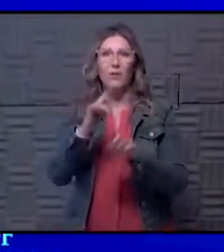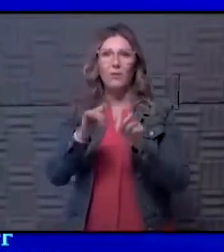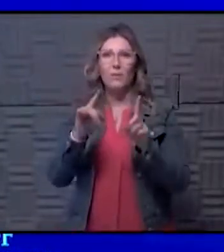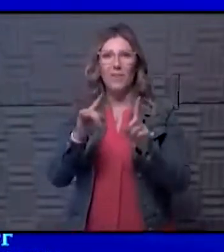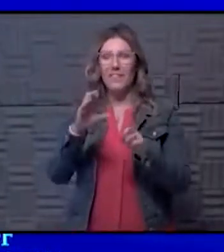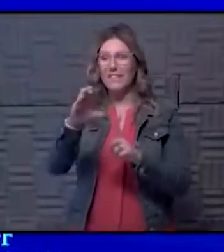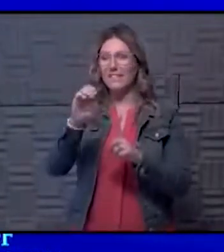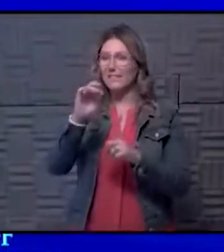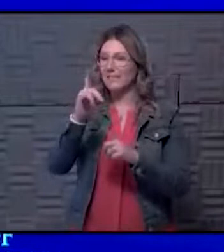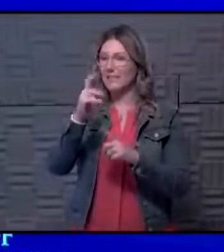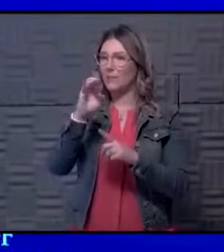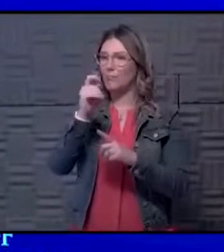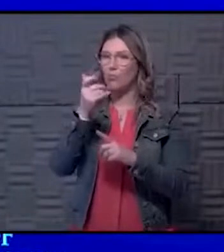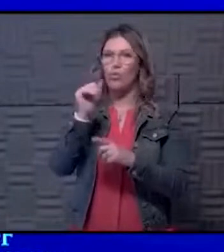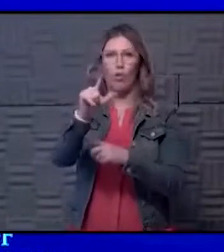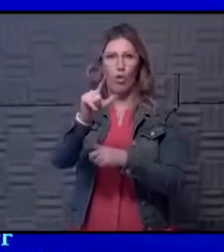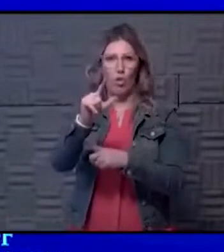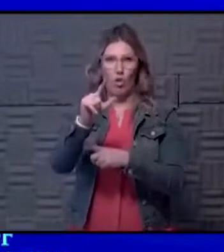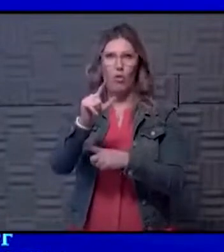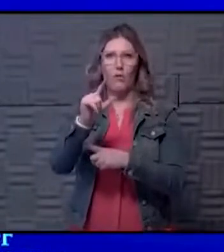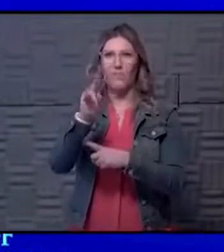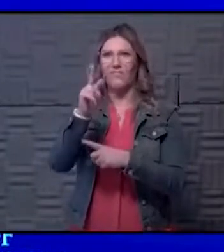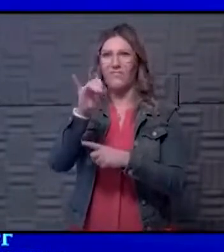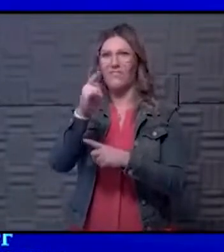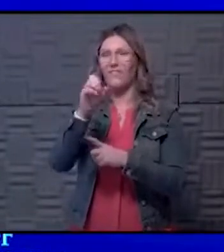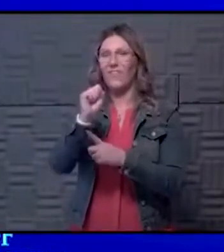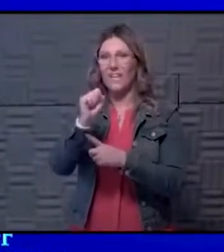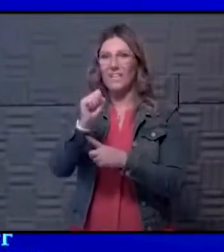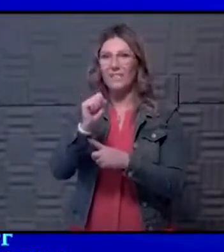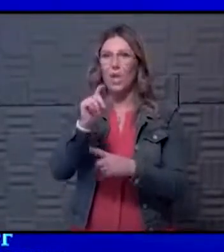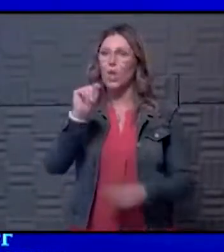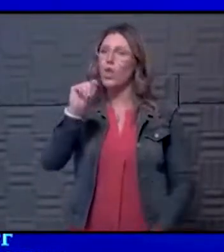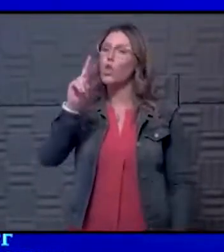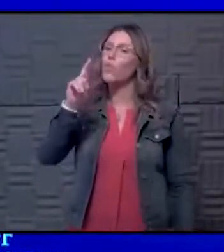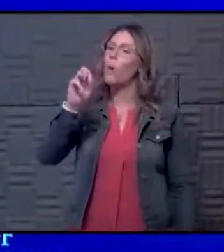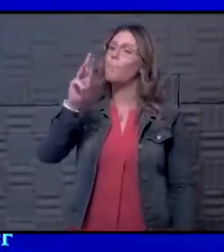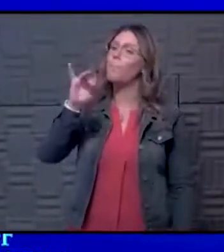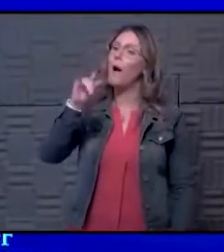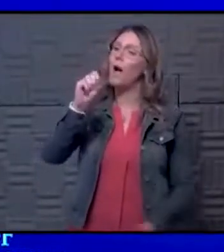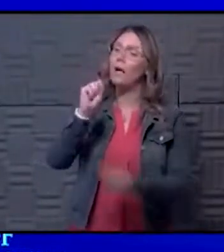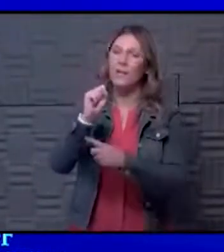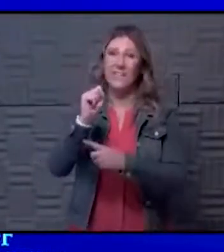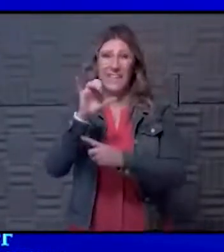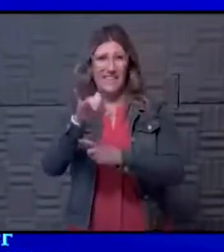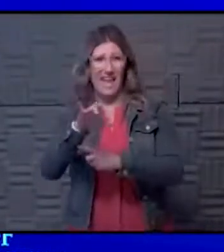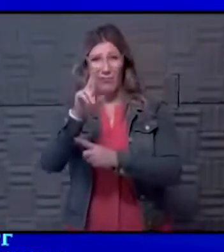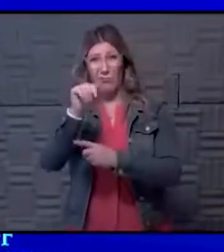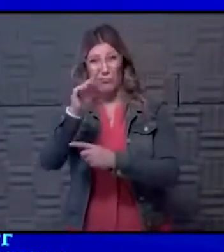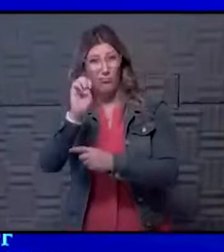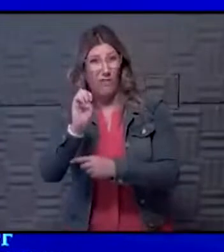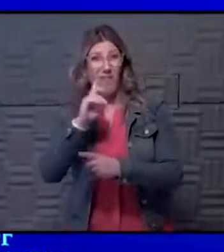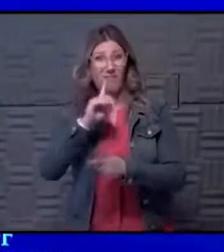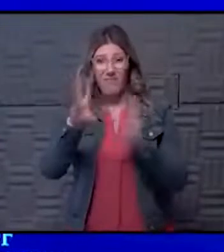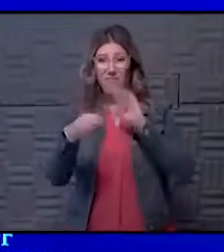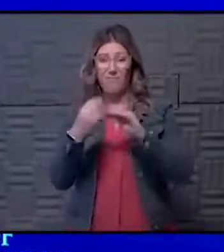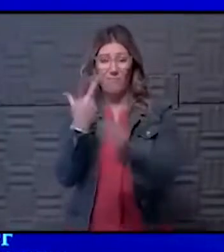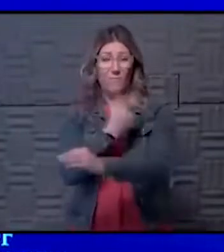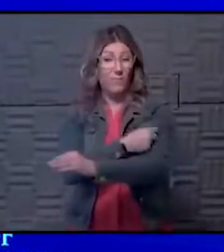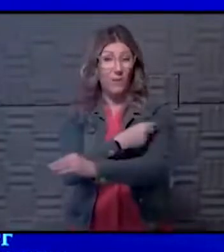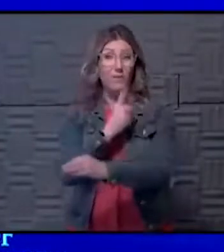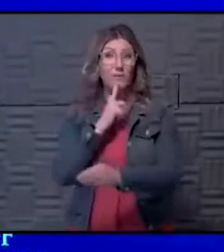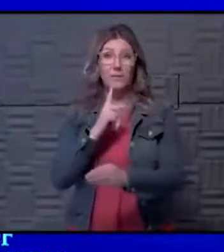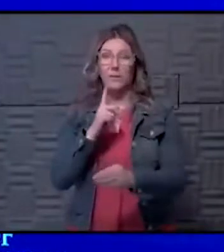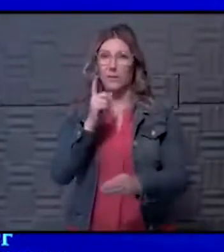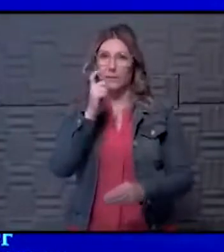cerebral venous thrombosis, which is unusual because the rate of thrombotic events overall in the vaccine population does not appear to